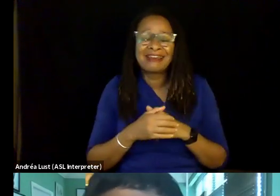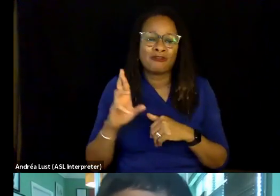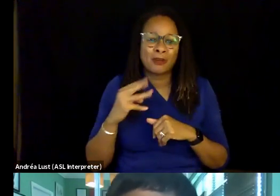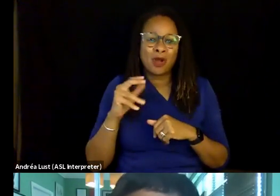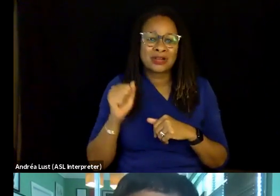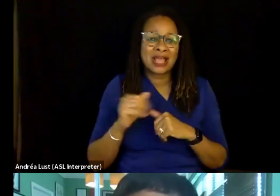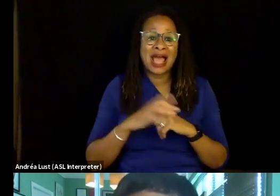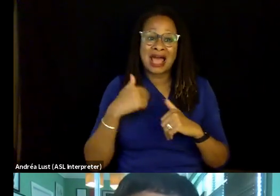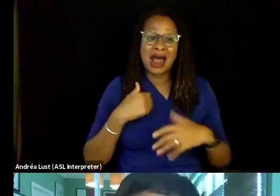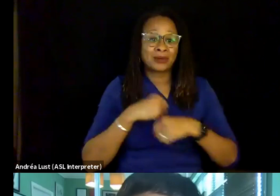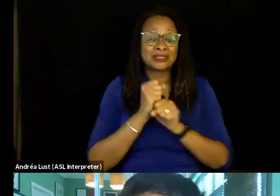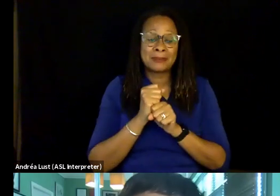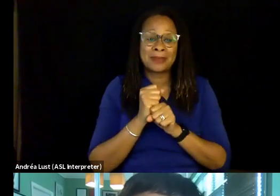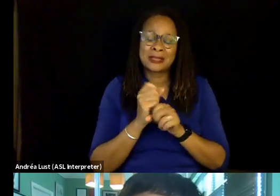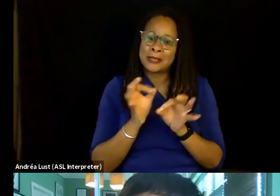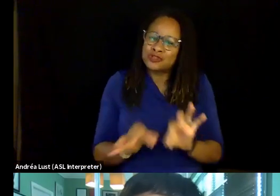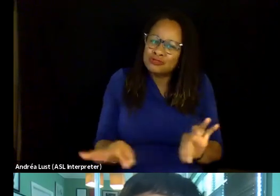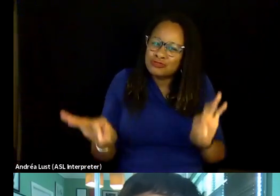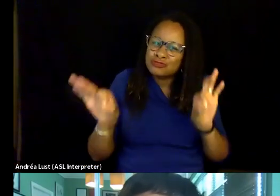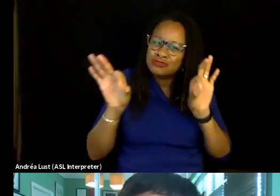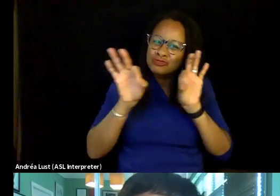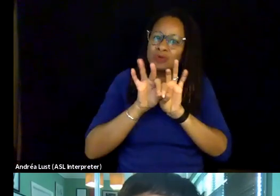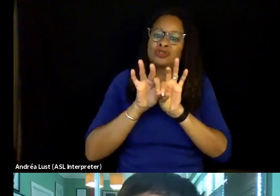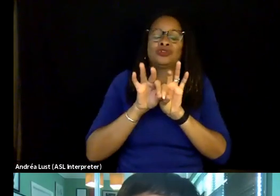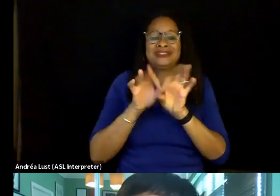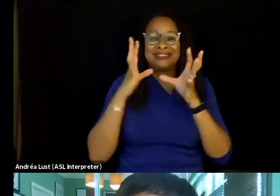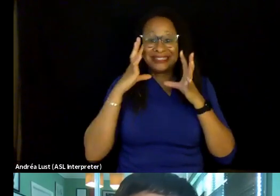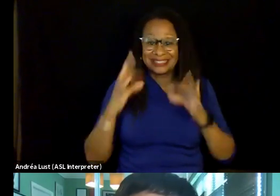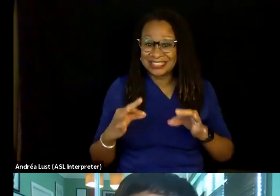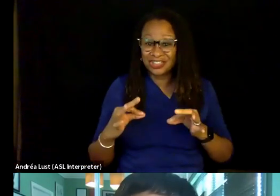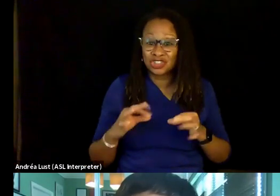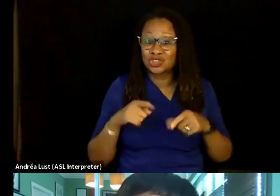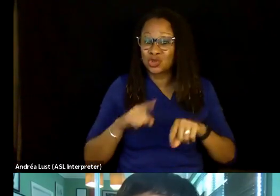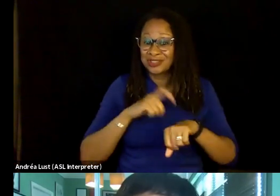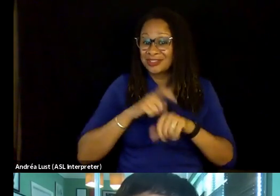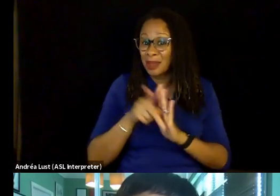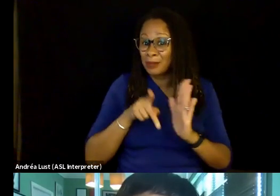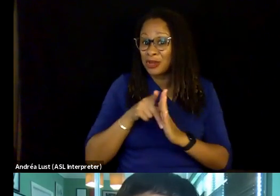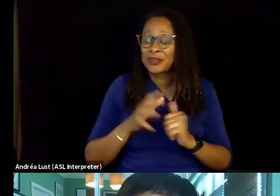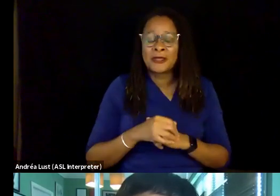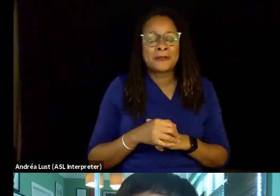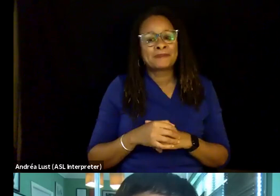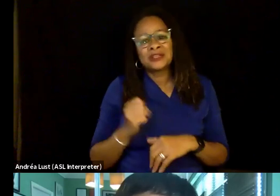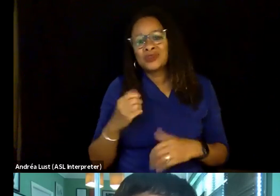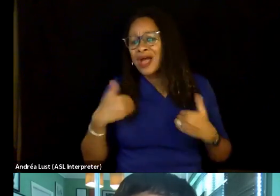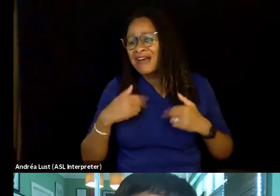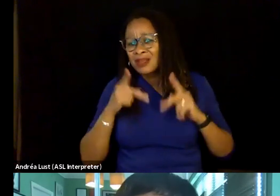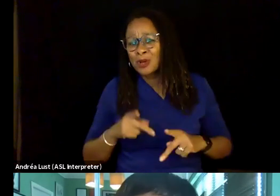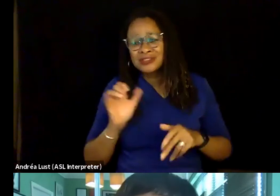And I was making crucial decisions during this time period. And so having somebody who